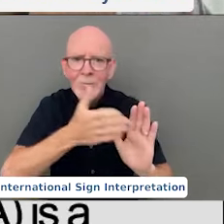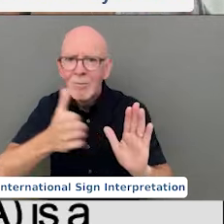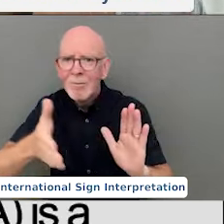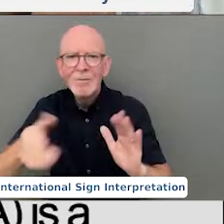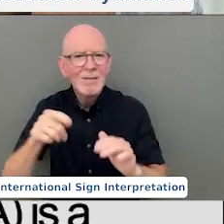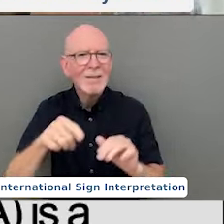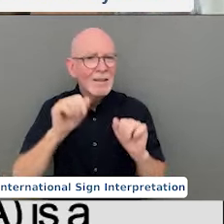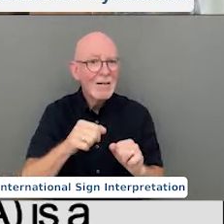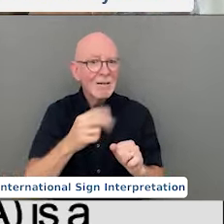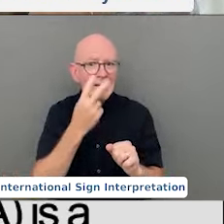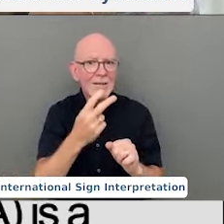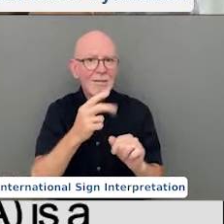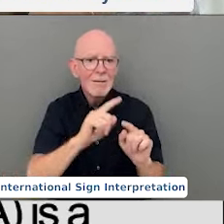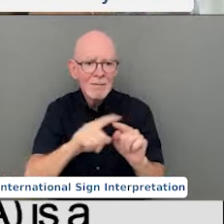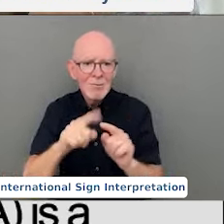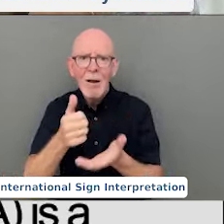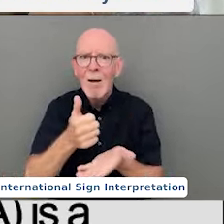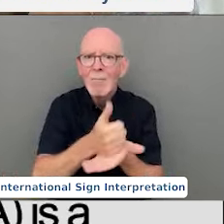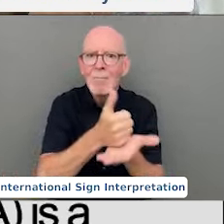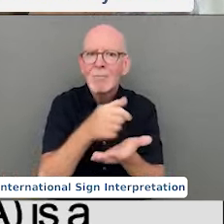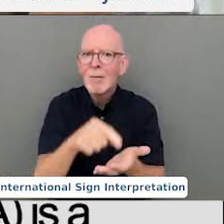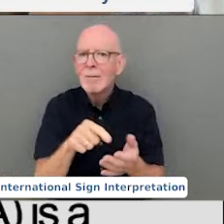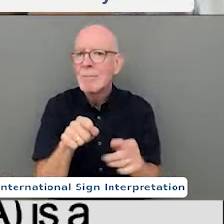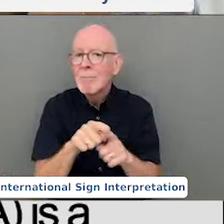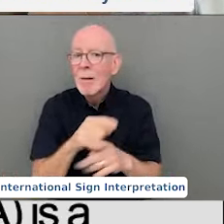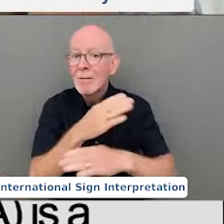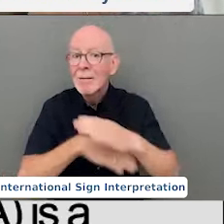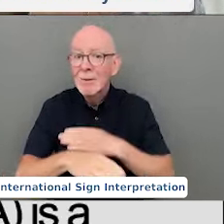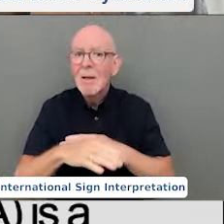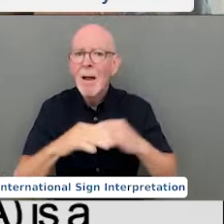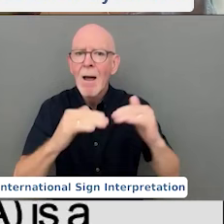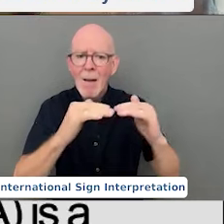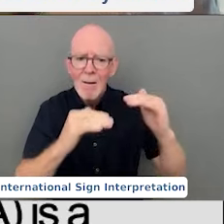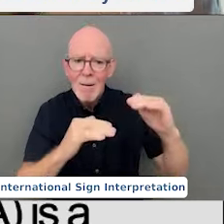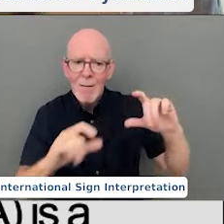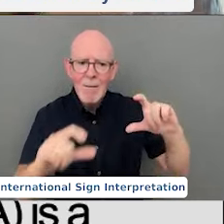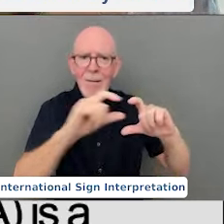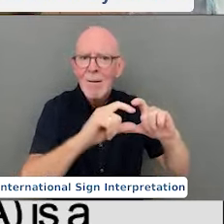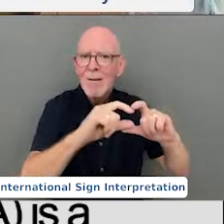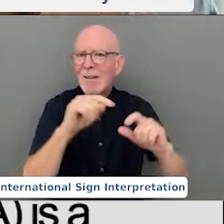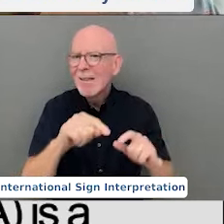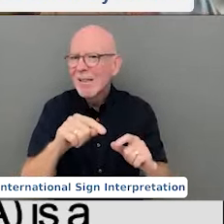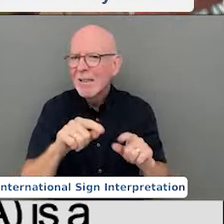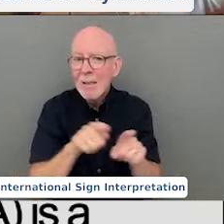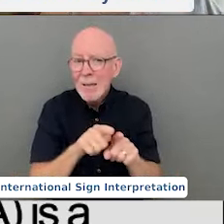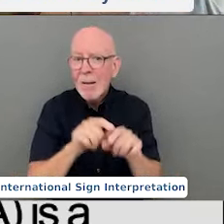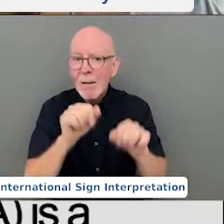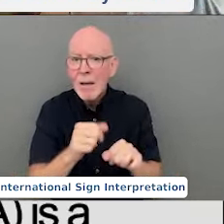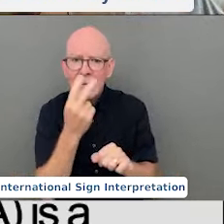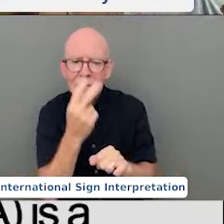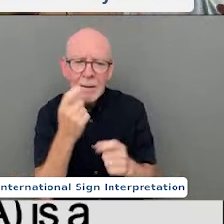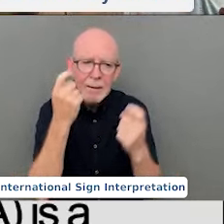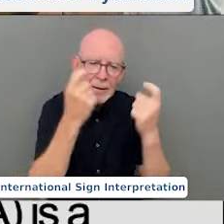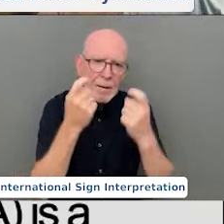different kinds of plans for expanding different kinds of services and programs. That can involve costing